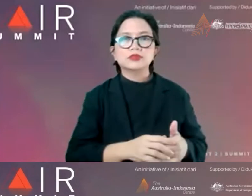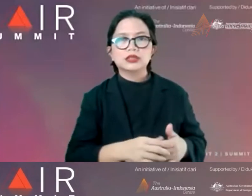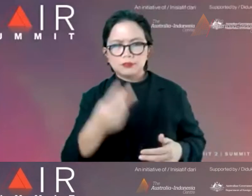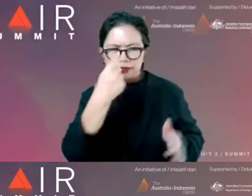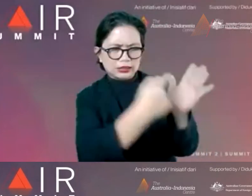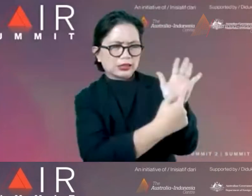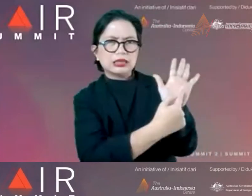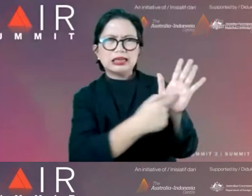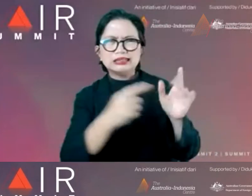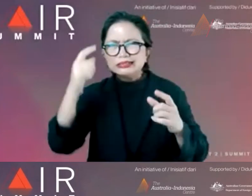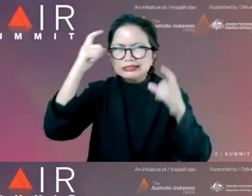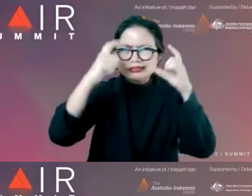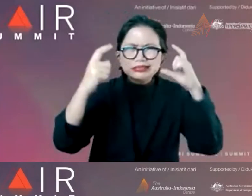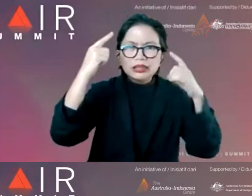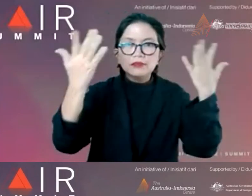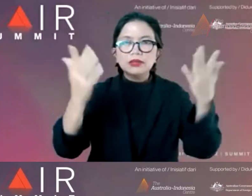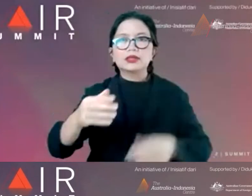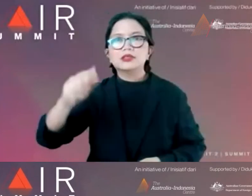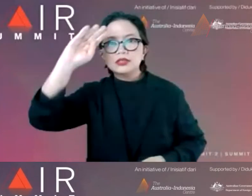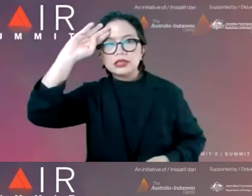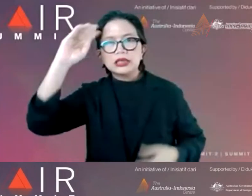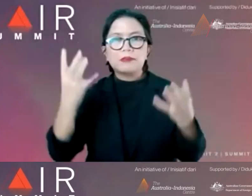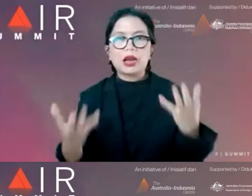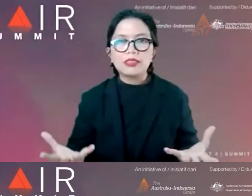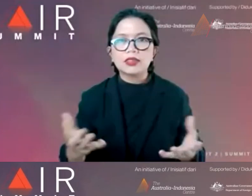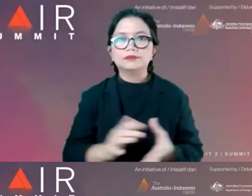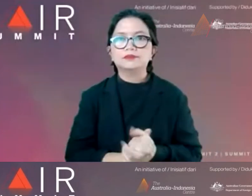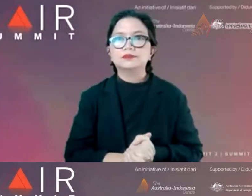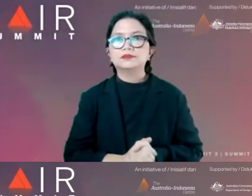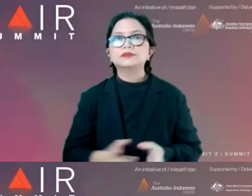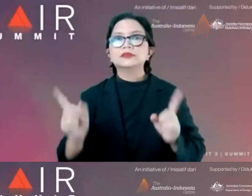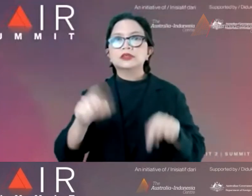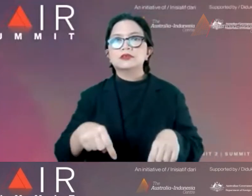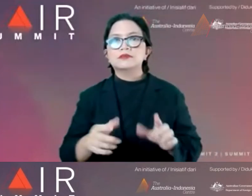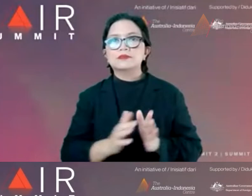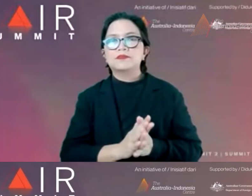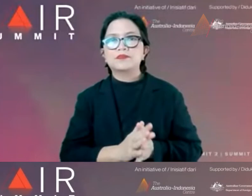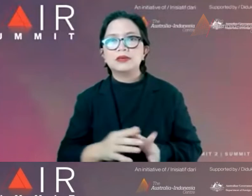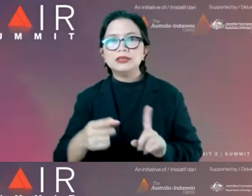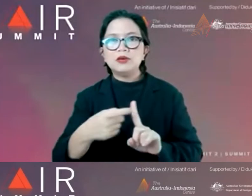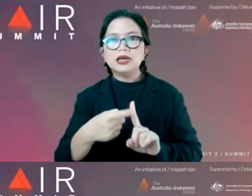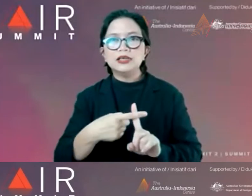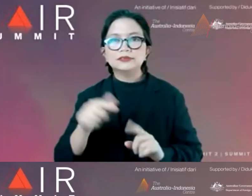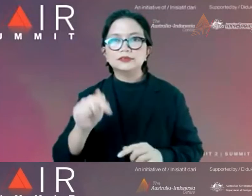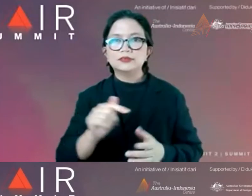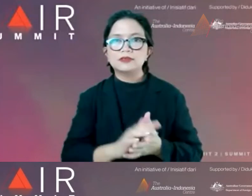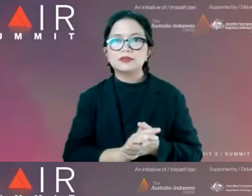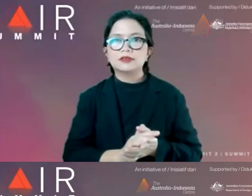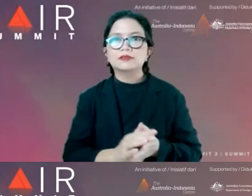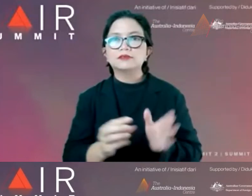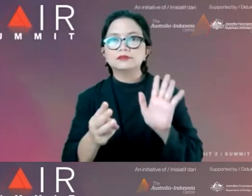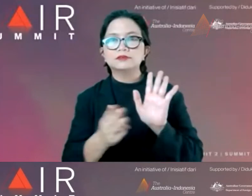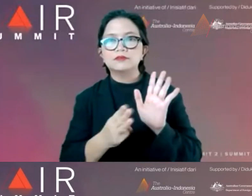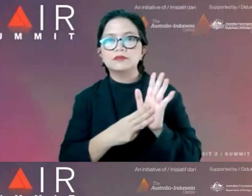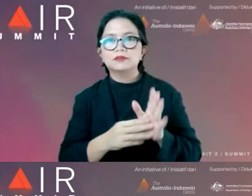vaccinated. And so it adds another layer of trust issues, because you then have the trust in the vaccine